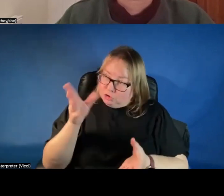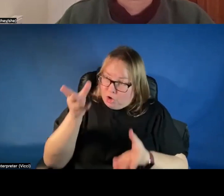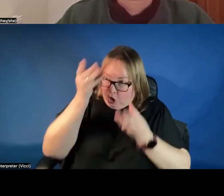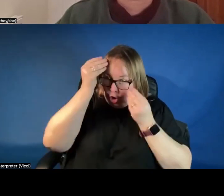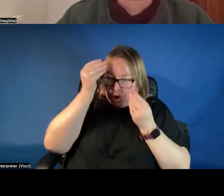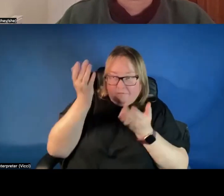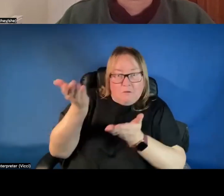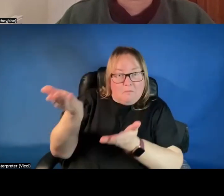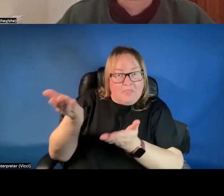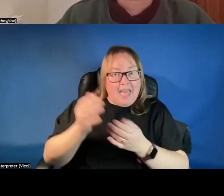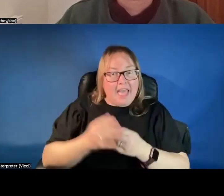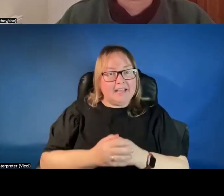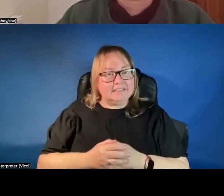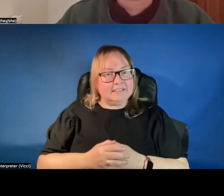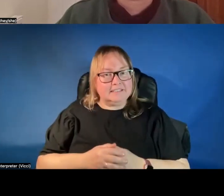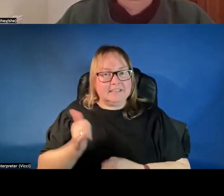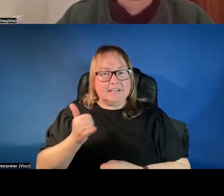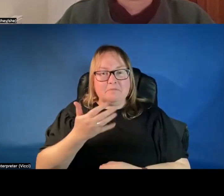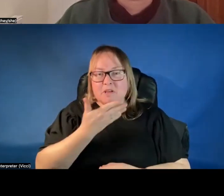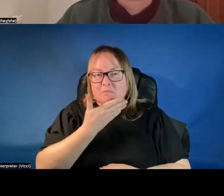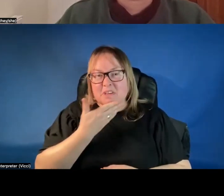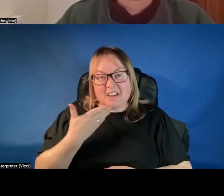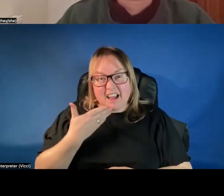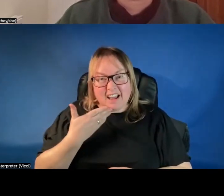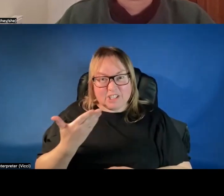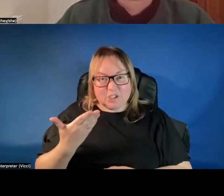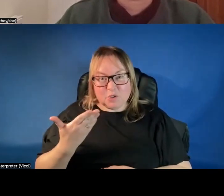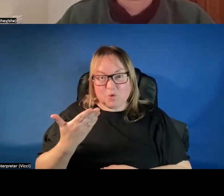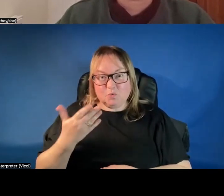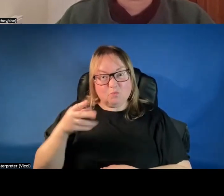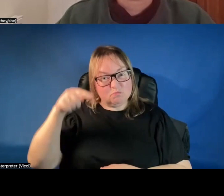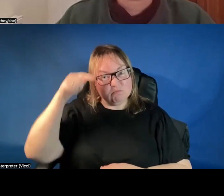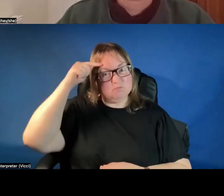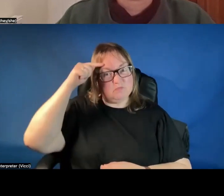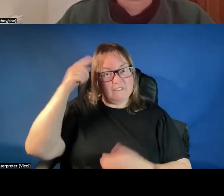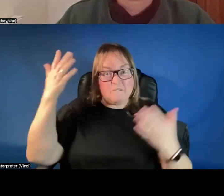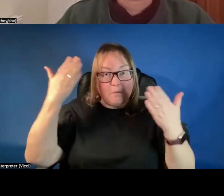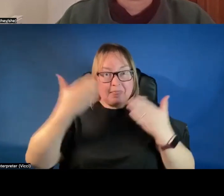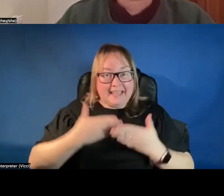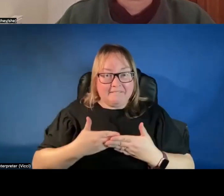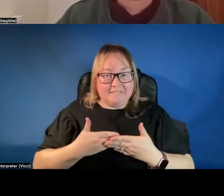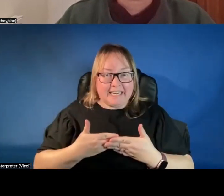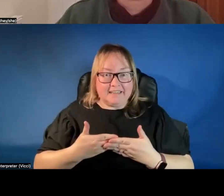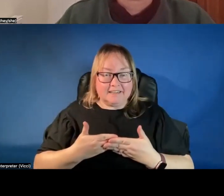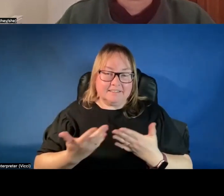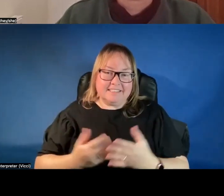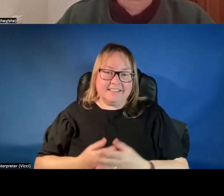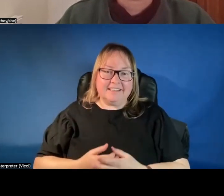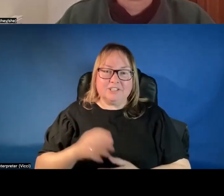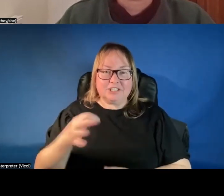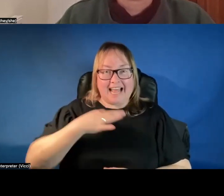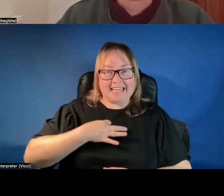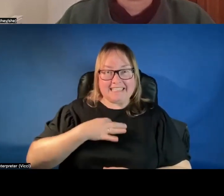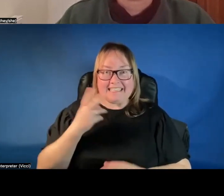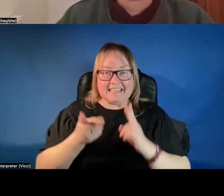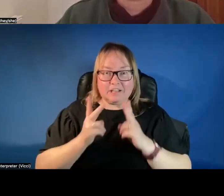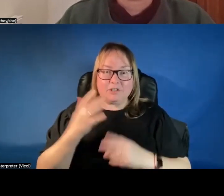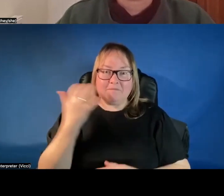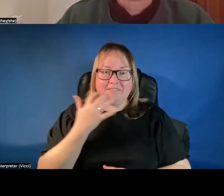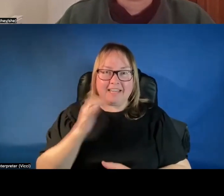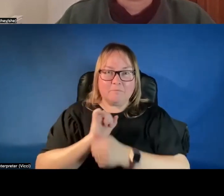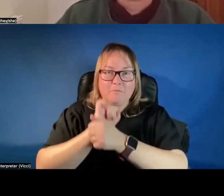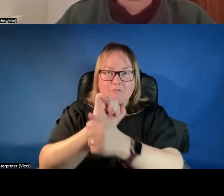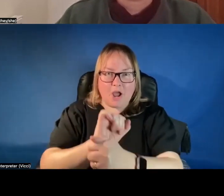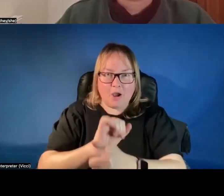that. So I think that might be quite a nice thing to take away for the evening as we end the conversation. So Vicky, if I can borrow